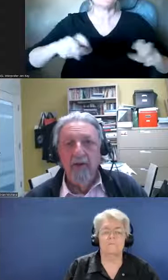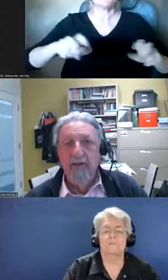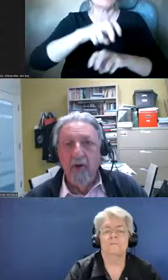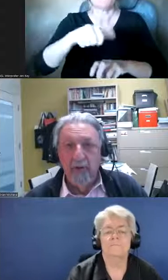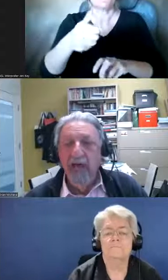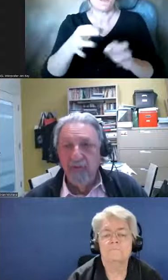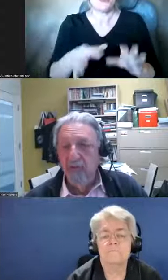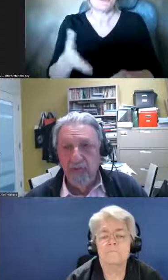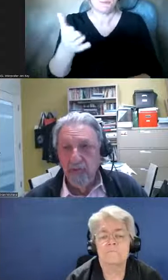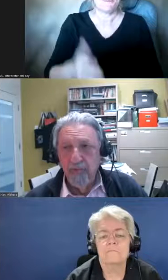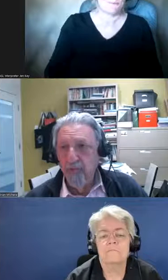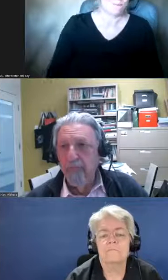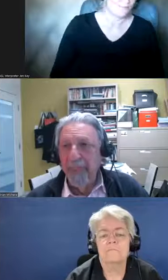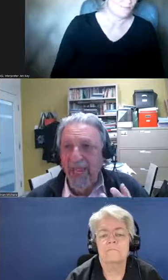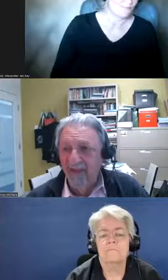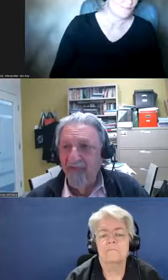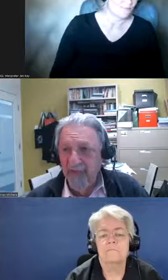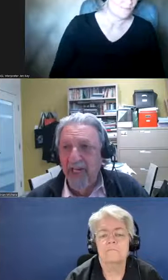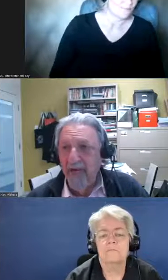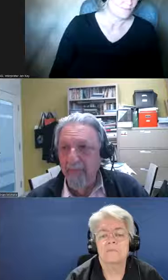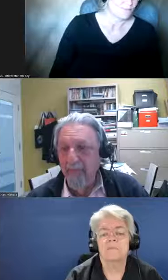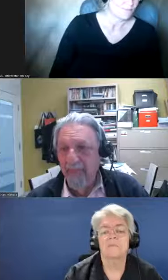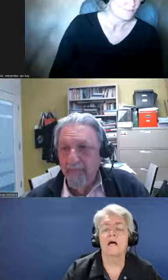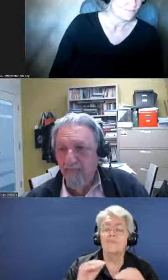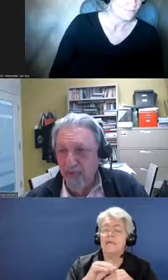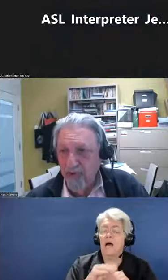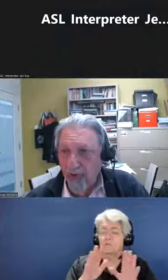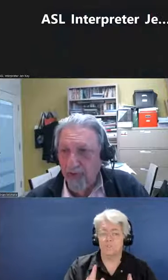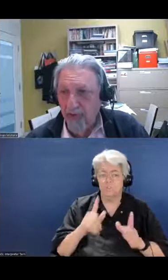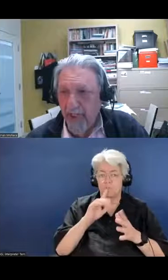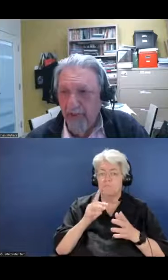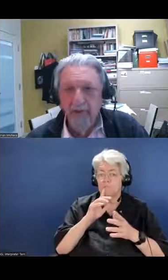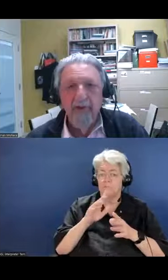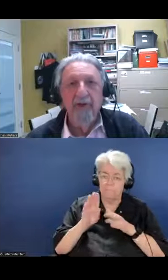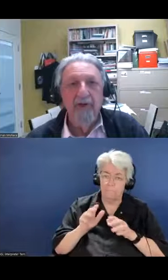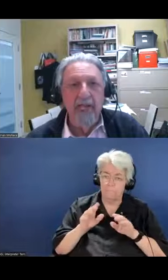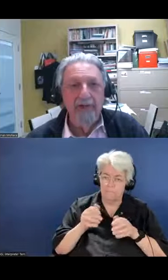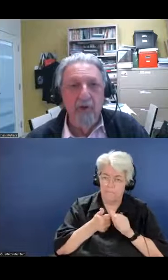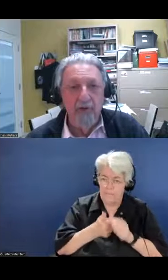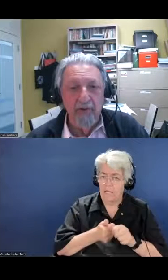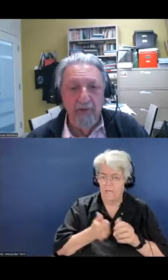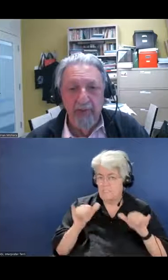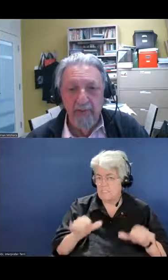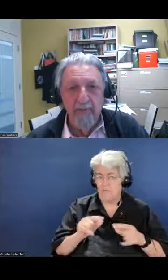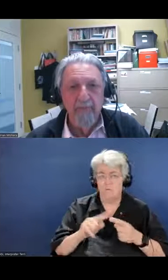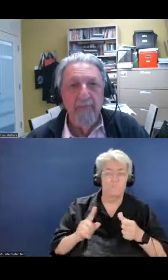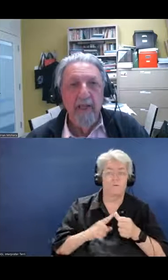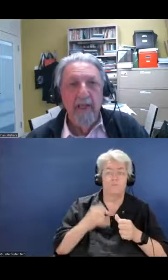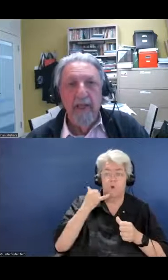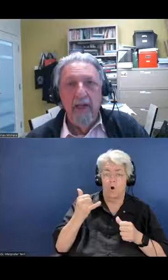Again, counselors behave the same. First call of the month, last call of the